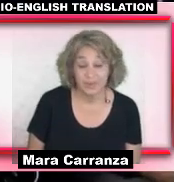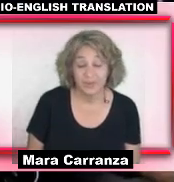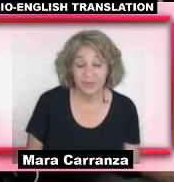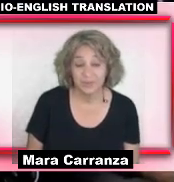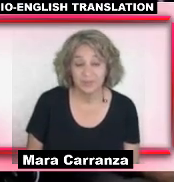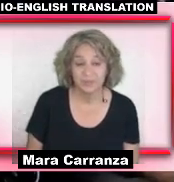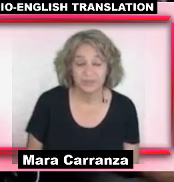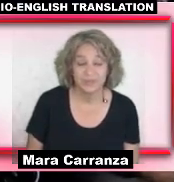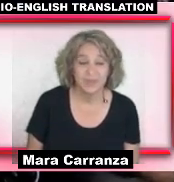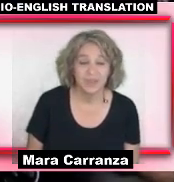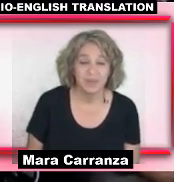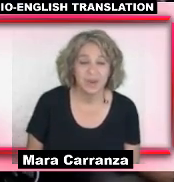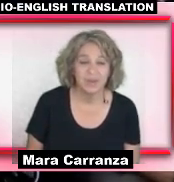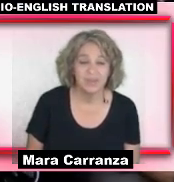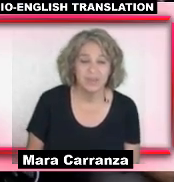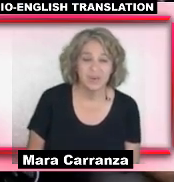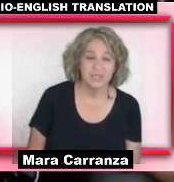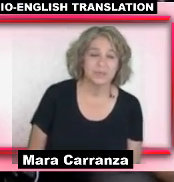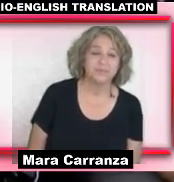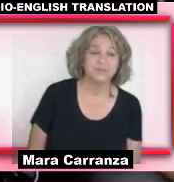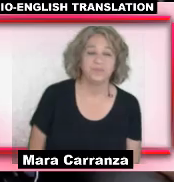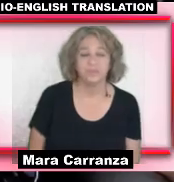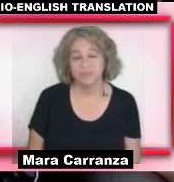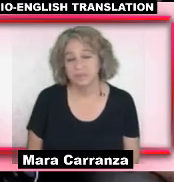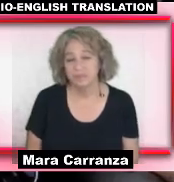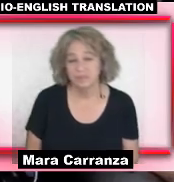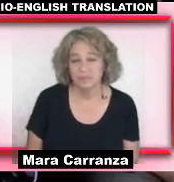more. Lo de Estados Unidos. Regarding the U.S.